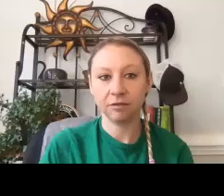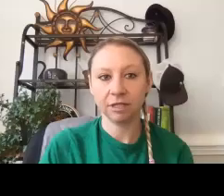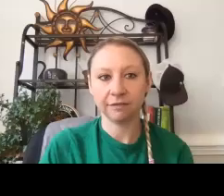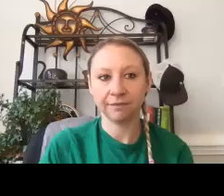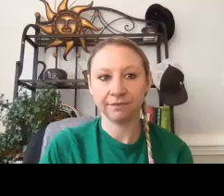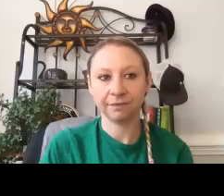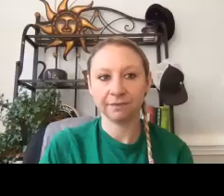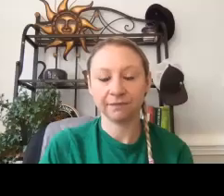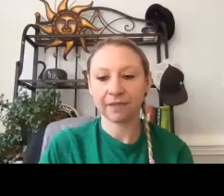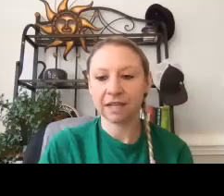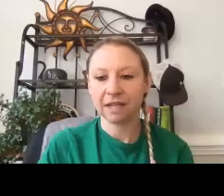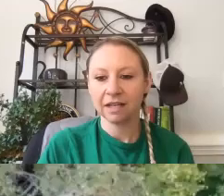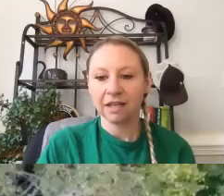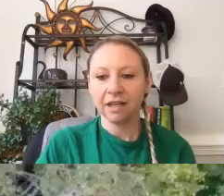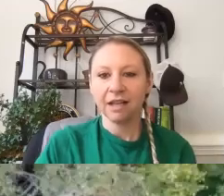We're recording.